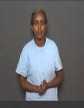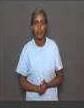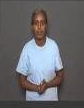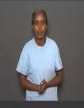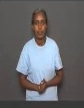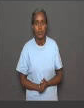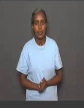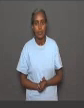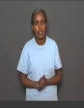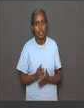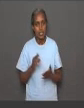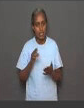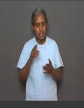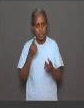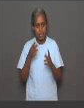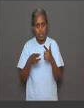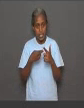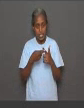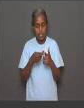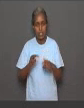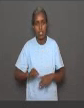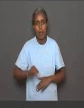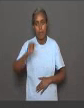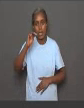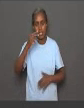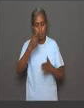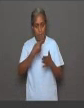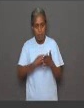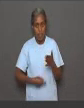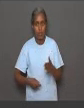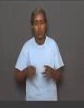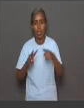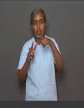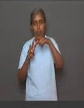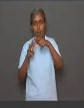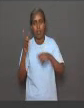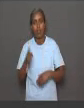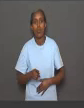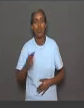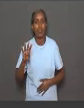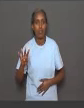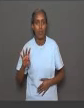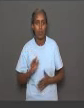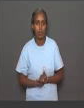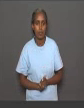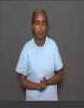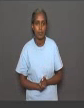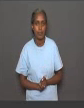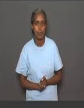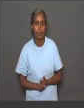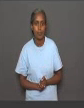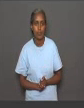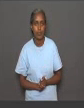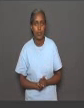It reaches its maximum value at pi over 4.